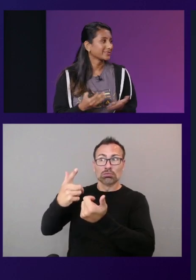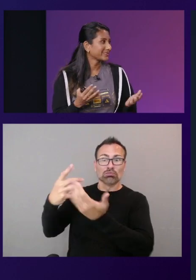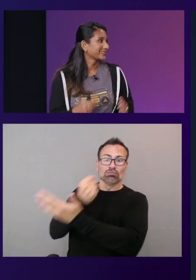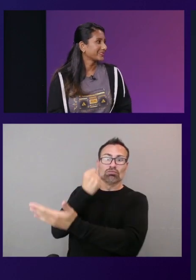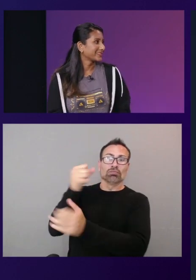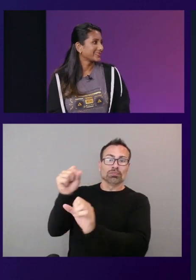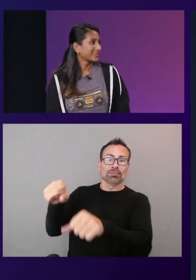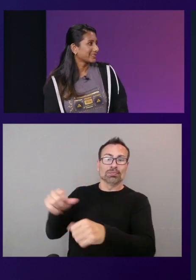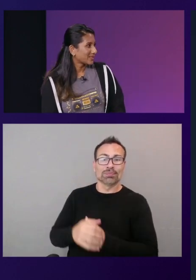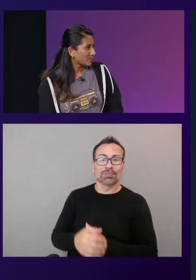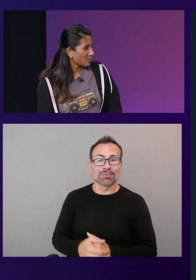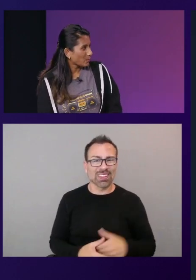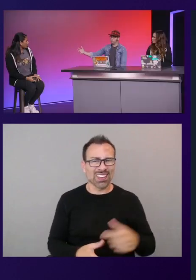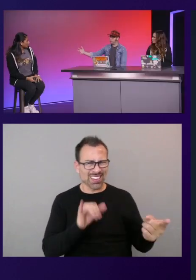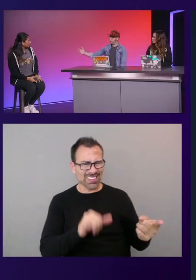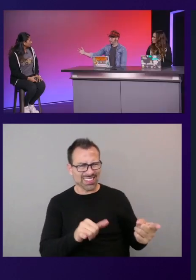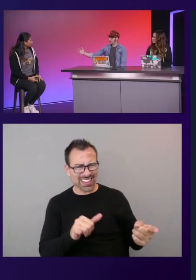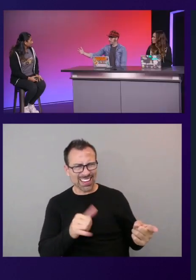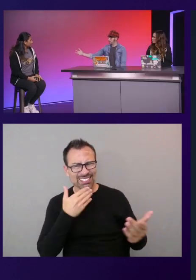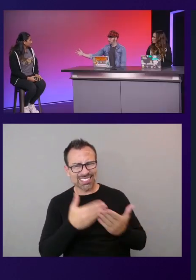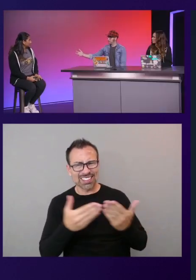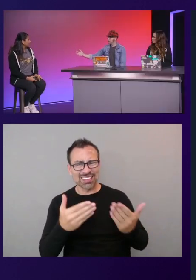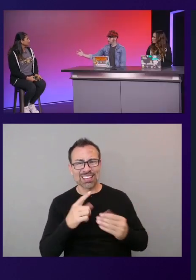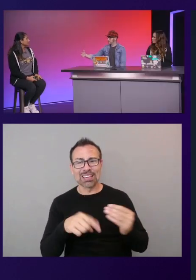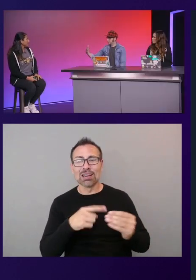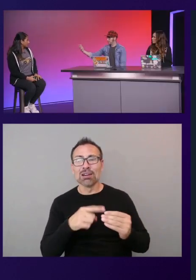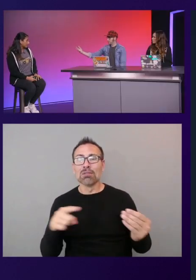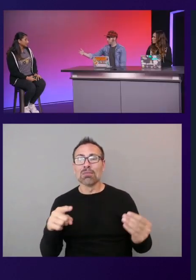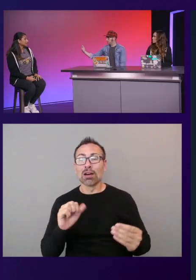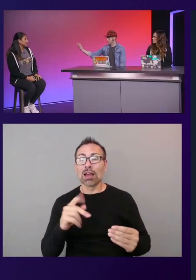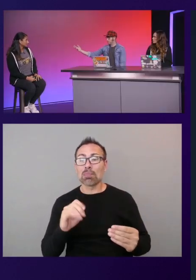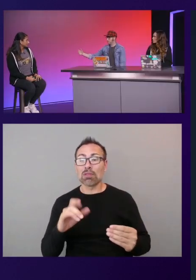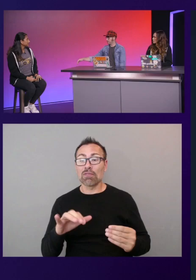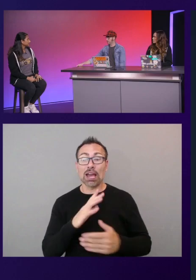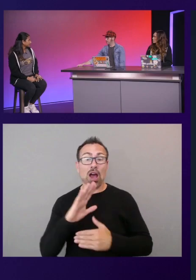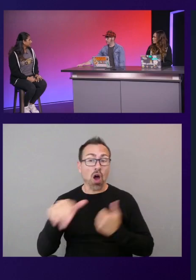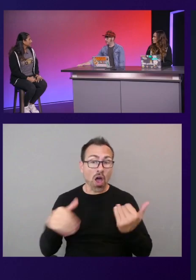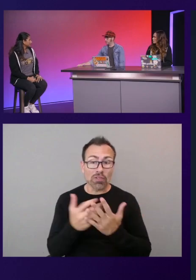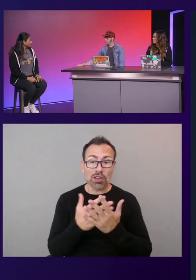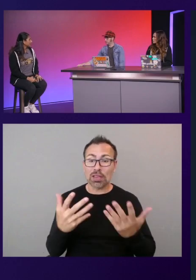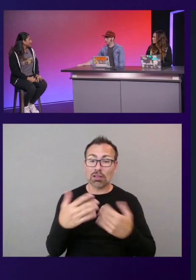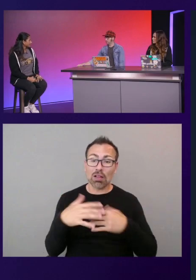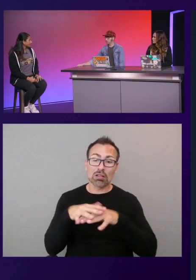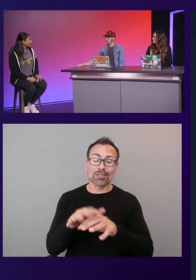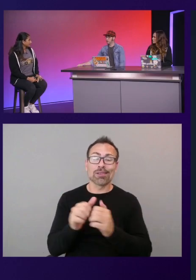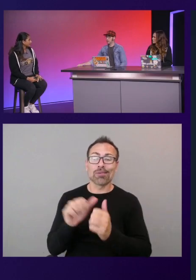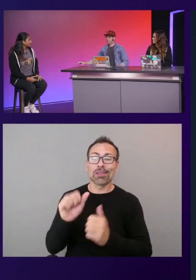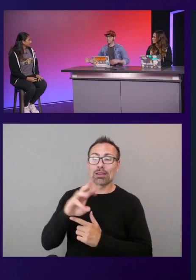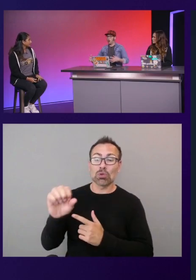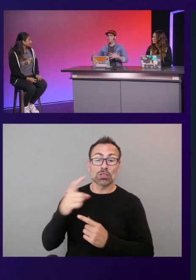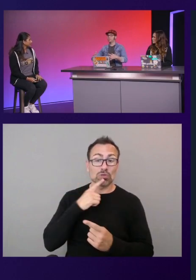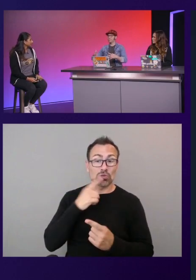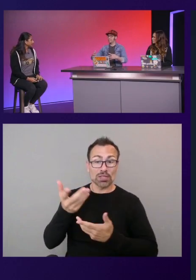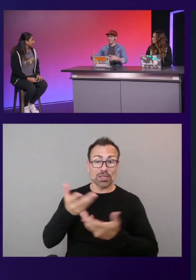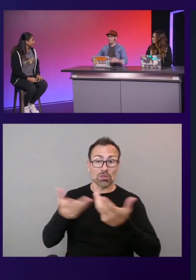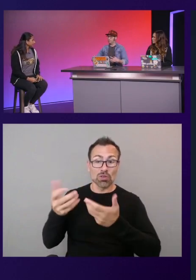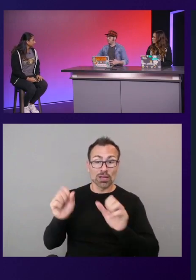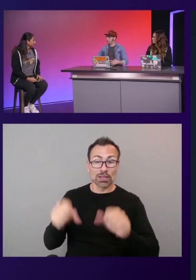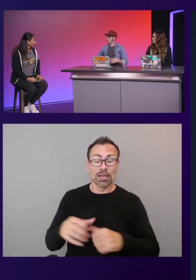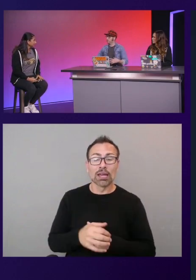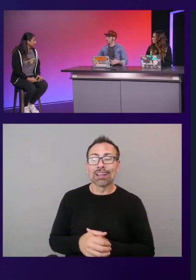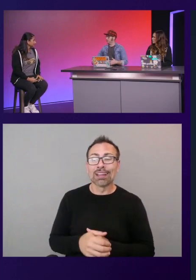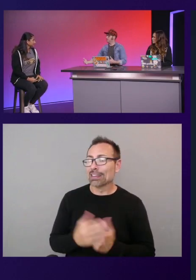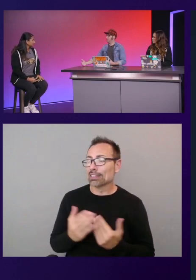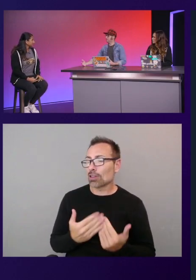that's the cool thing about Amplify too. It's all provisioning out AWS services that you can go interact with directly too. It's almost like